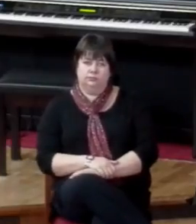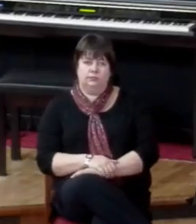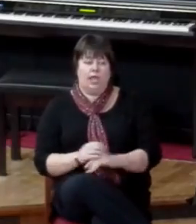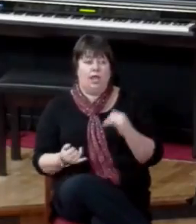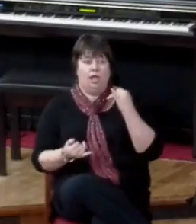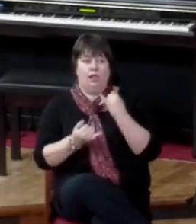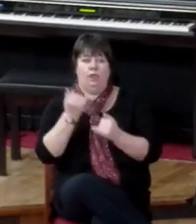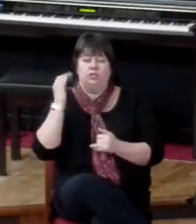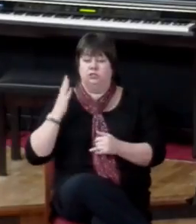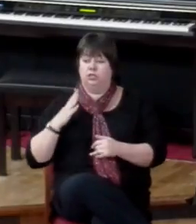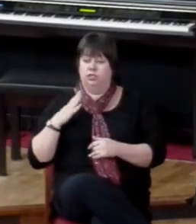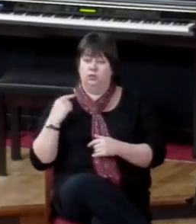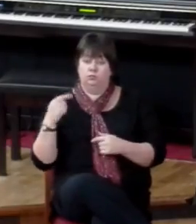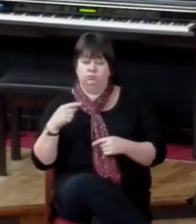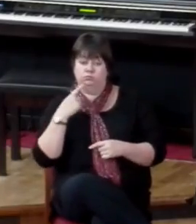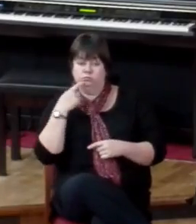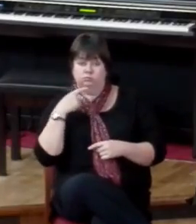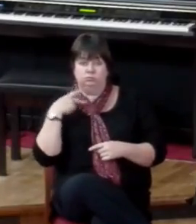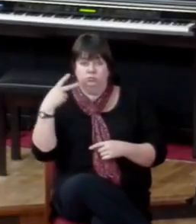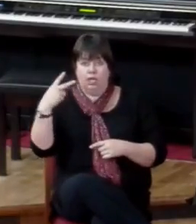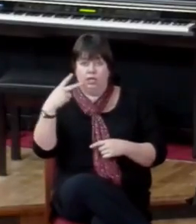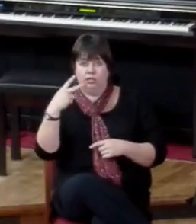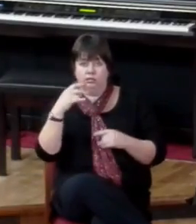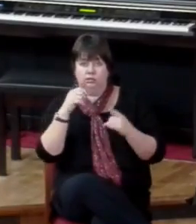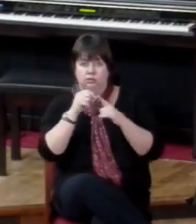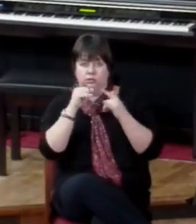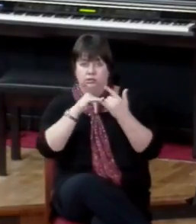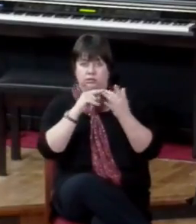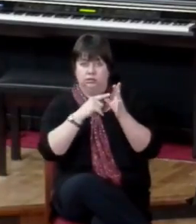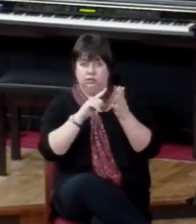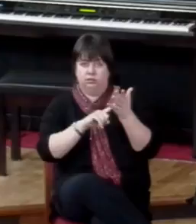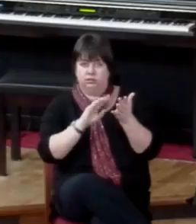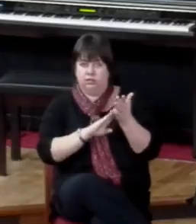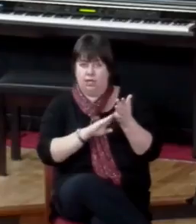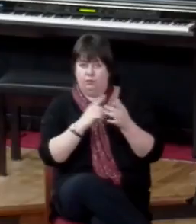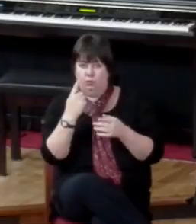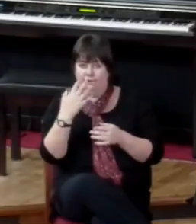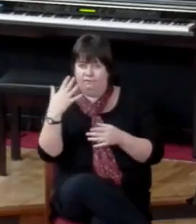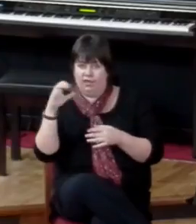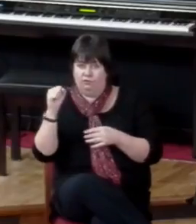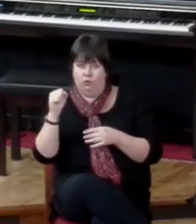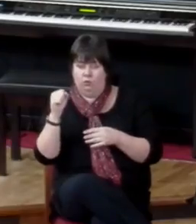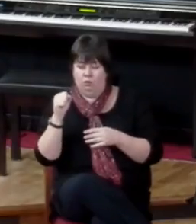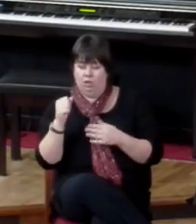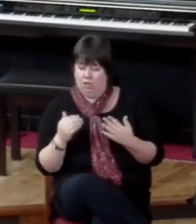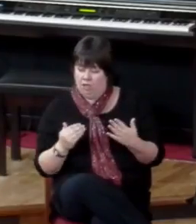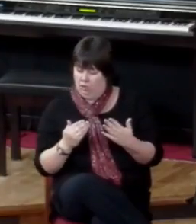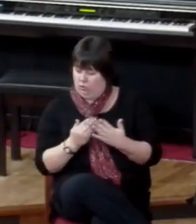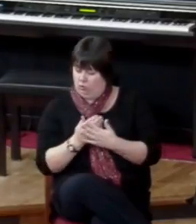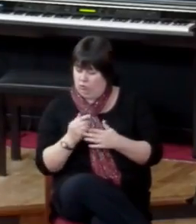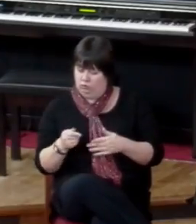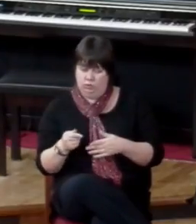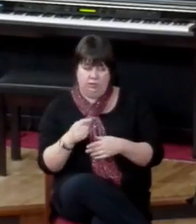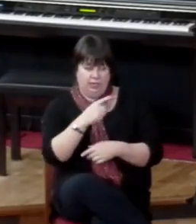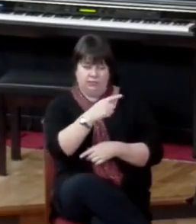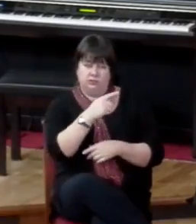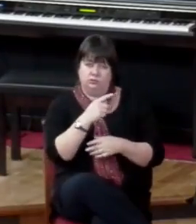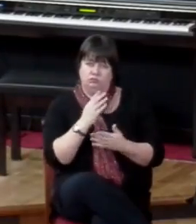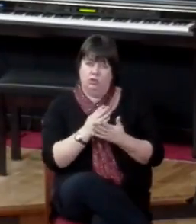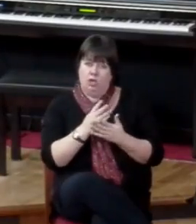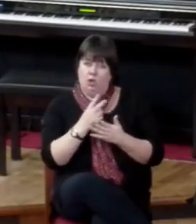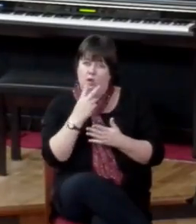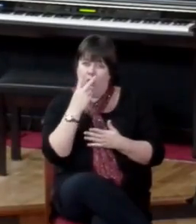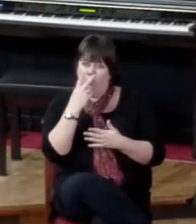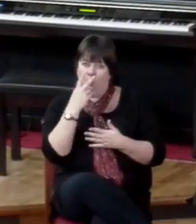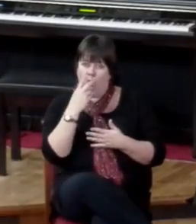Last Sunday we sang Psalm 150 to a modern version, and this week we turn to a much more